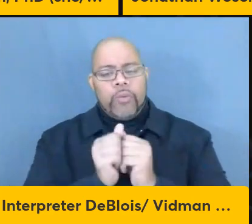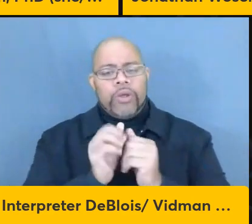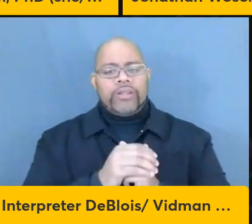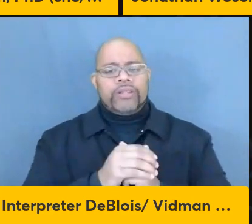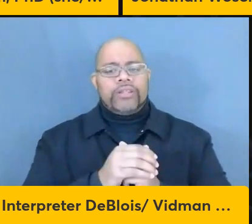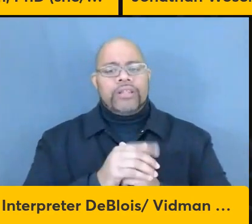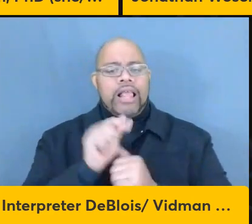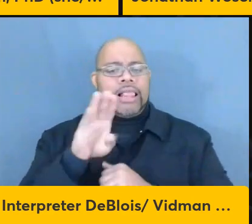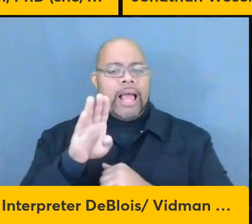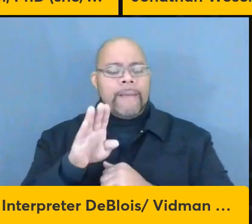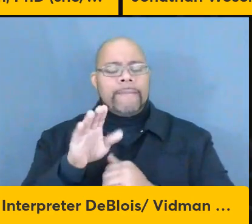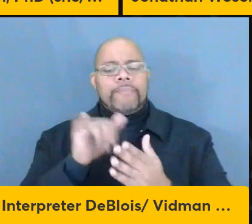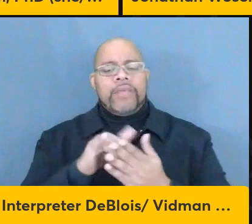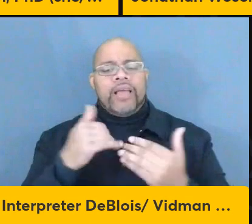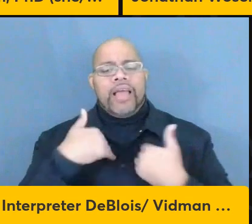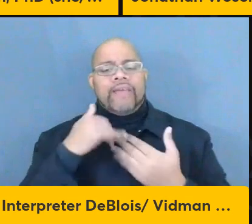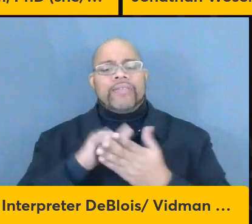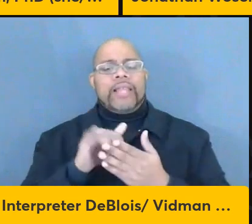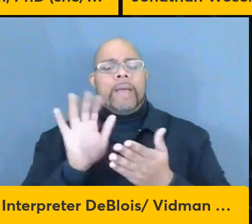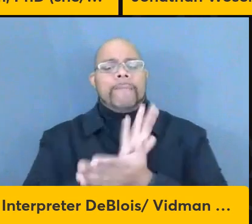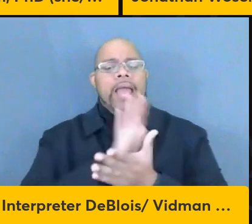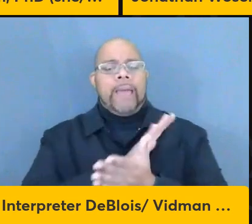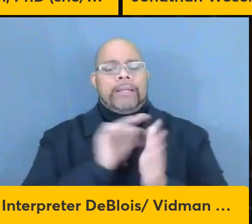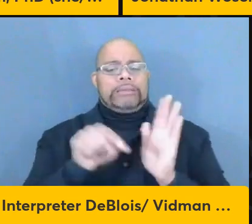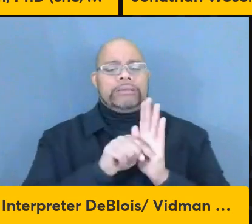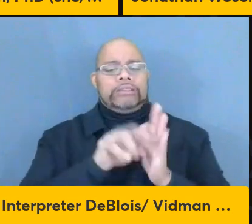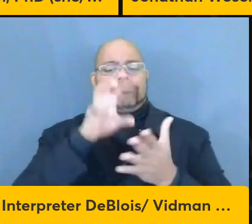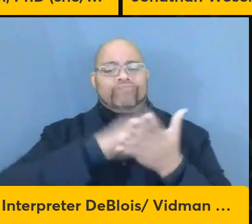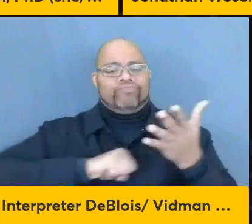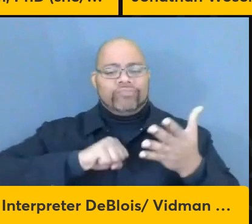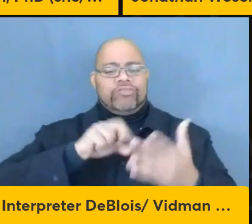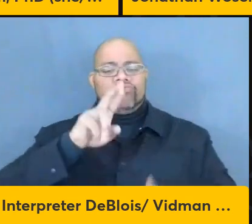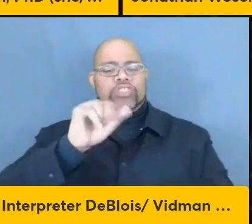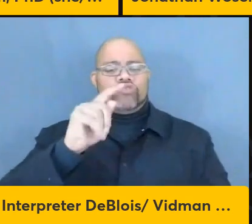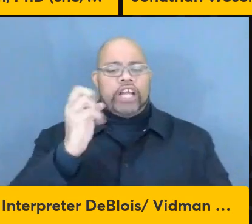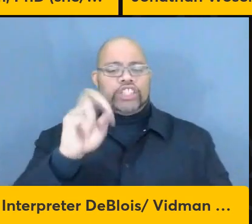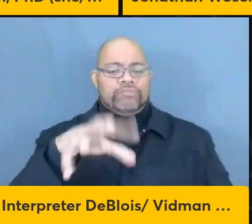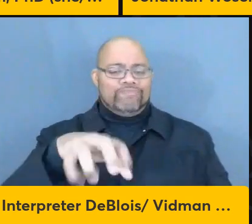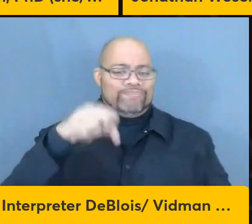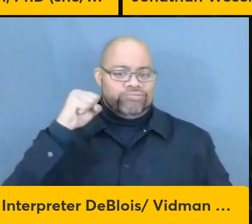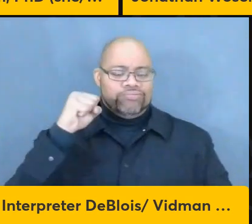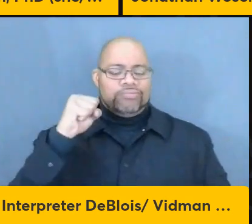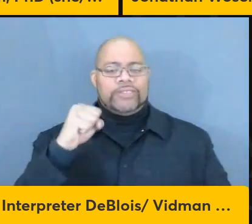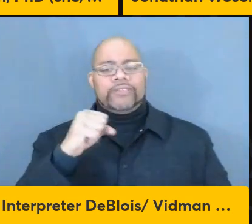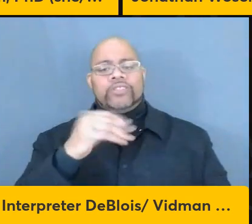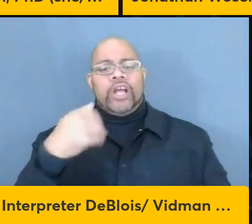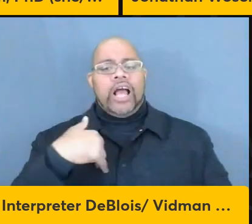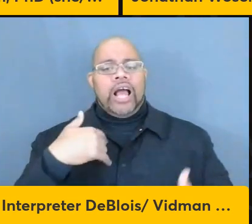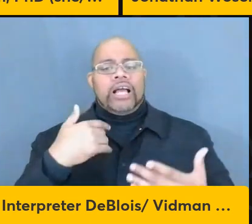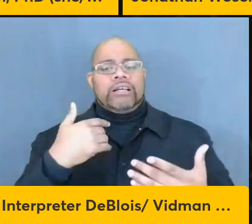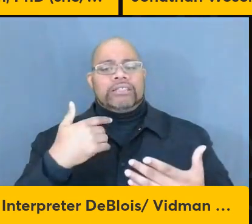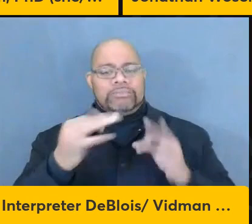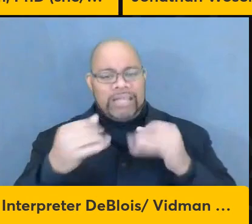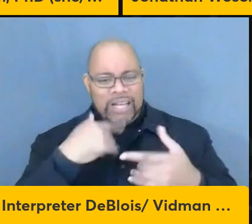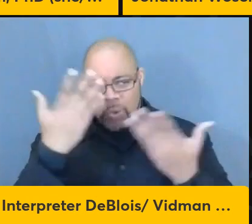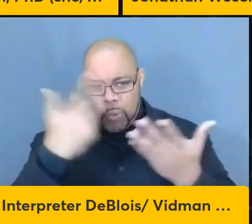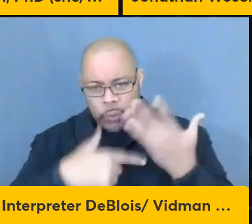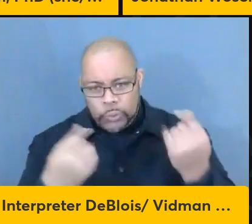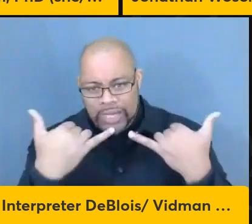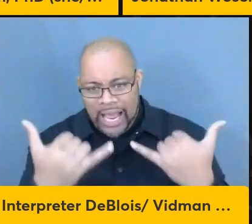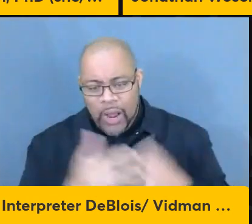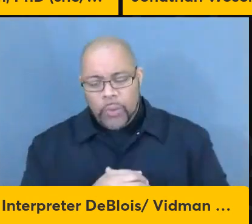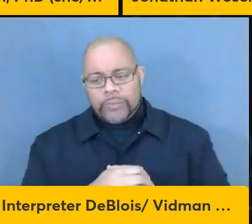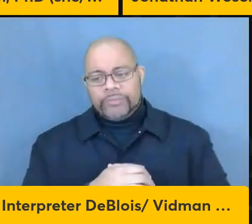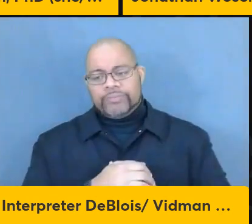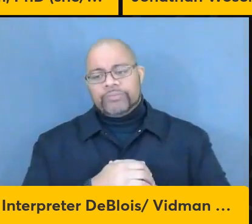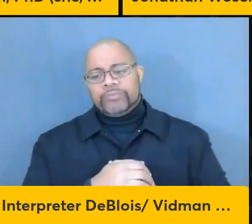the lab that had this like paper retraction issue, so she knew the situation. But I just spelled it out to her. I don't really know what to do right now.